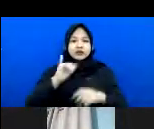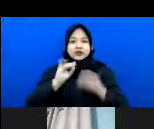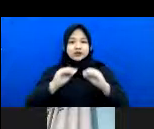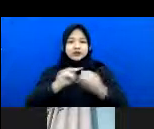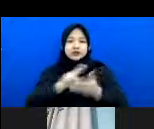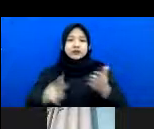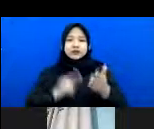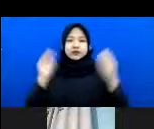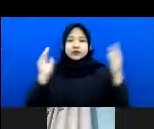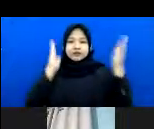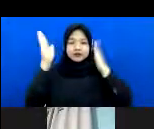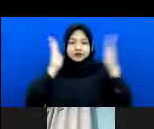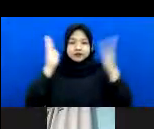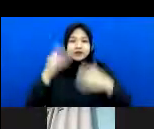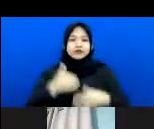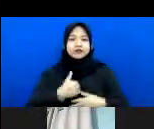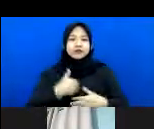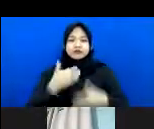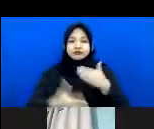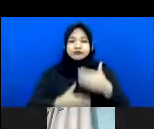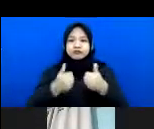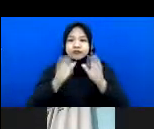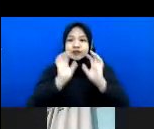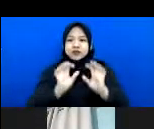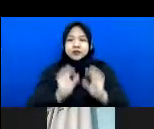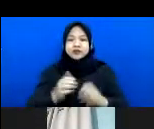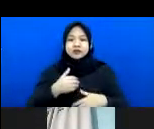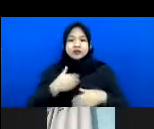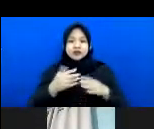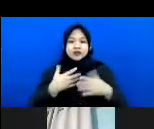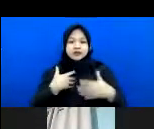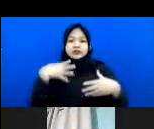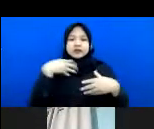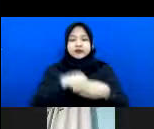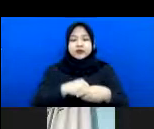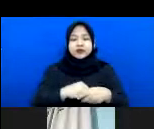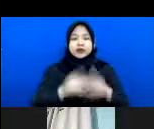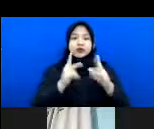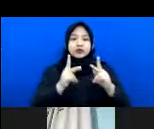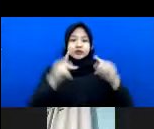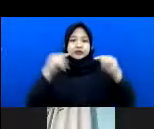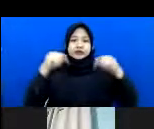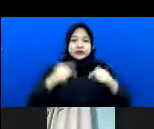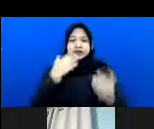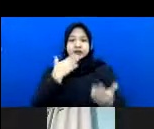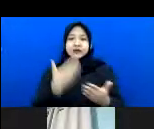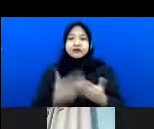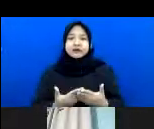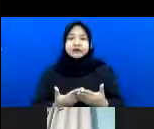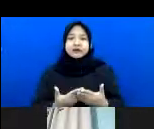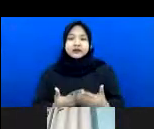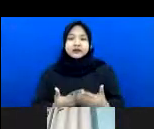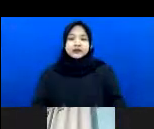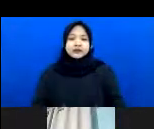Education University. It has been a wonderful journey and an eye-opening to participate in this summer course. Thank you.